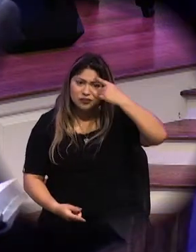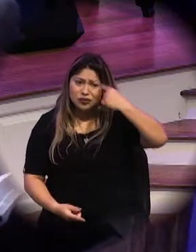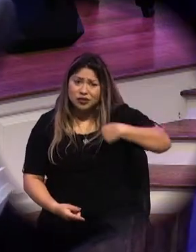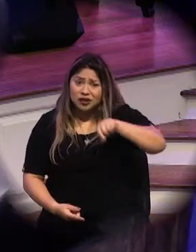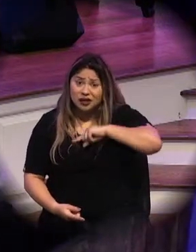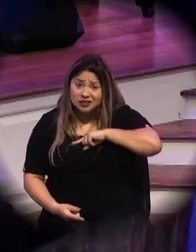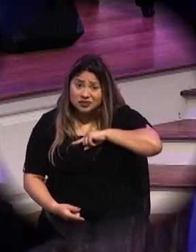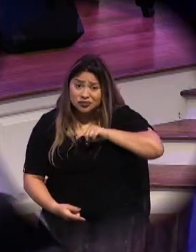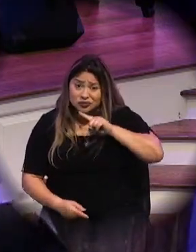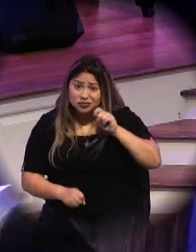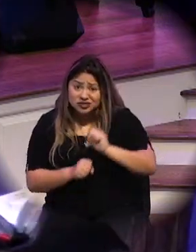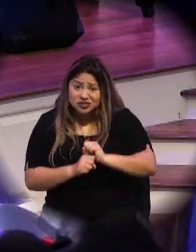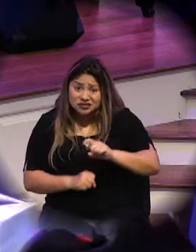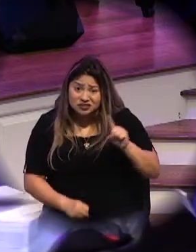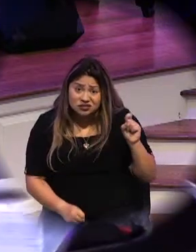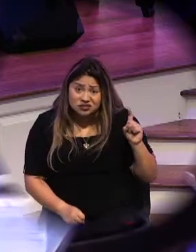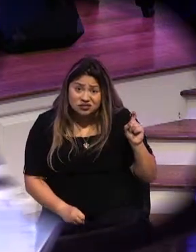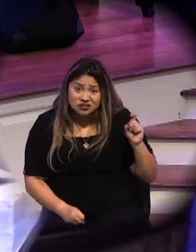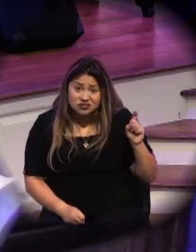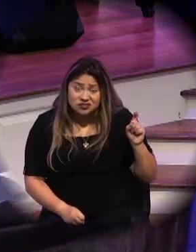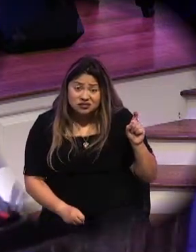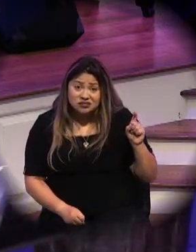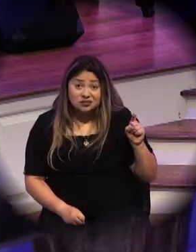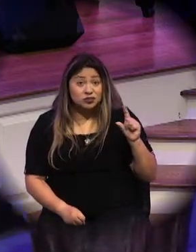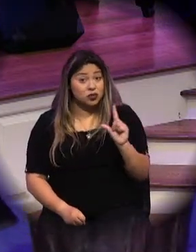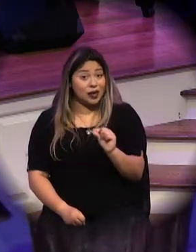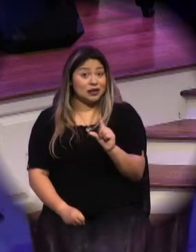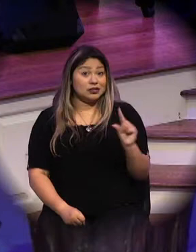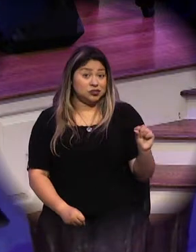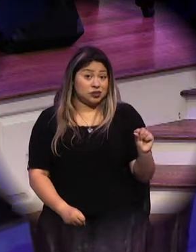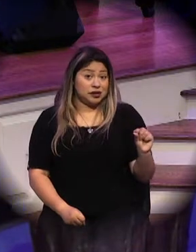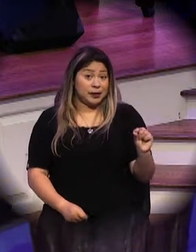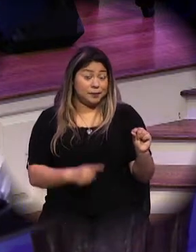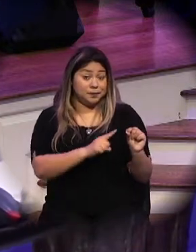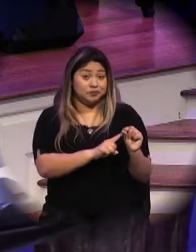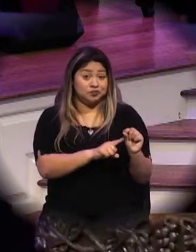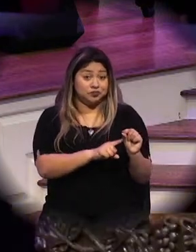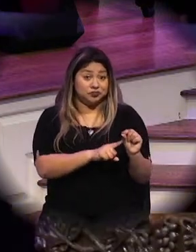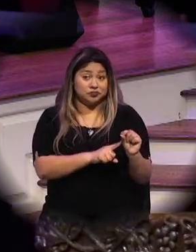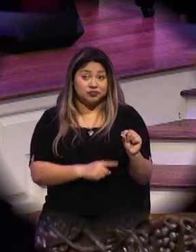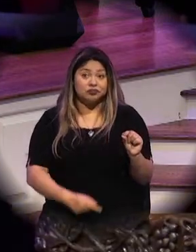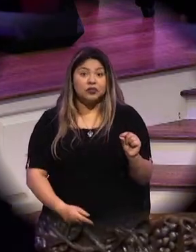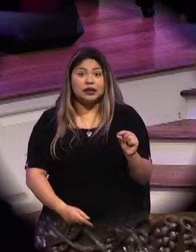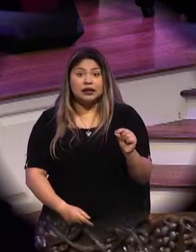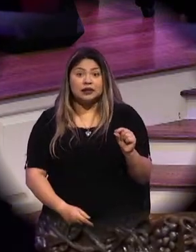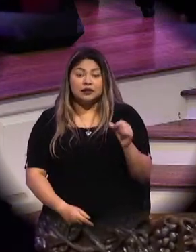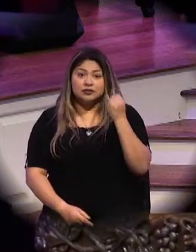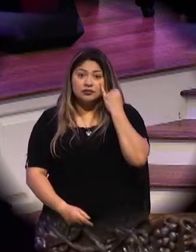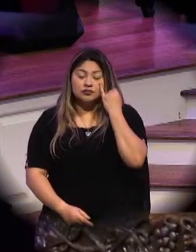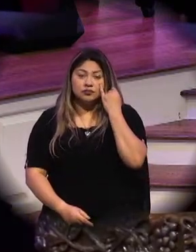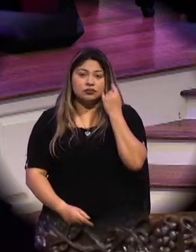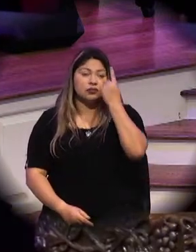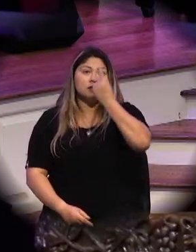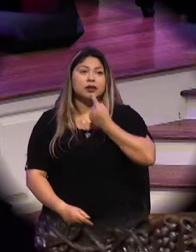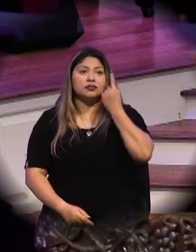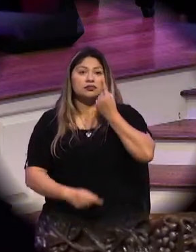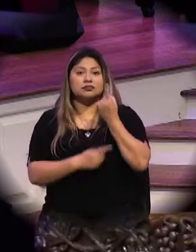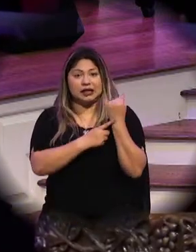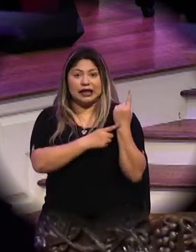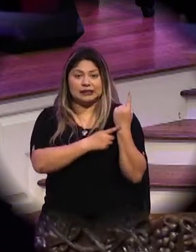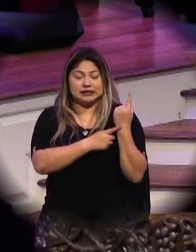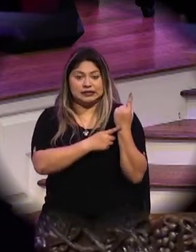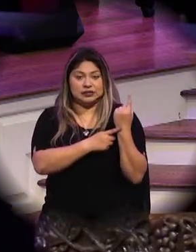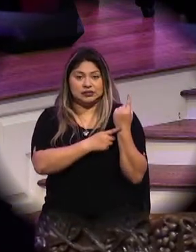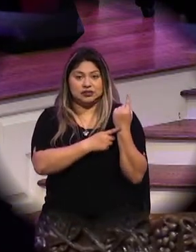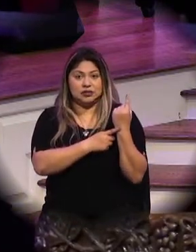years, if you go all the way back to this time last year, it started with fires in Australia, and we had all other manner